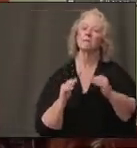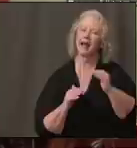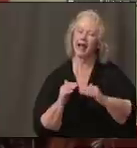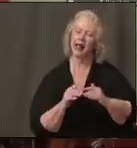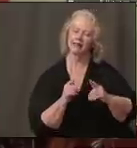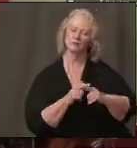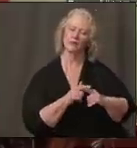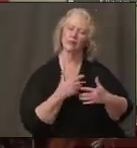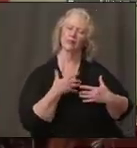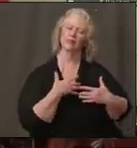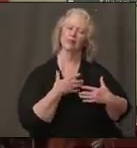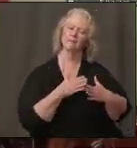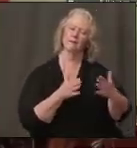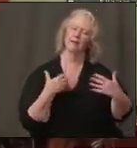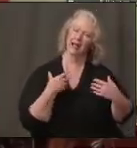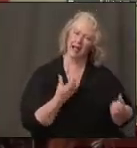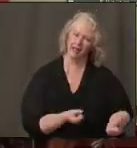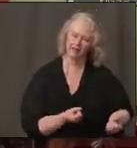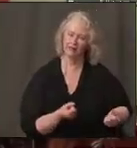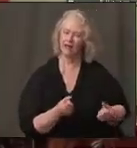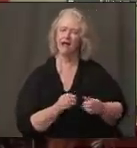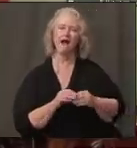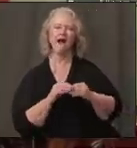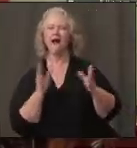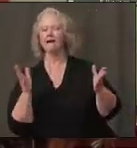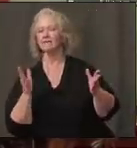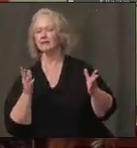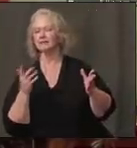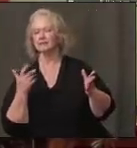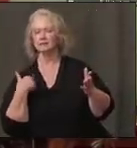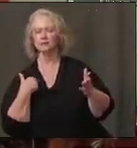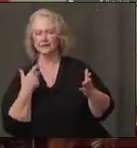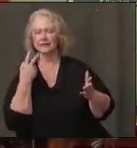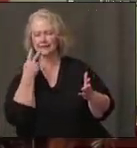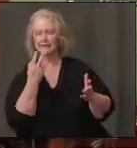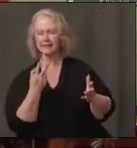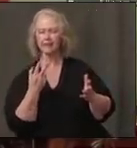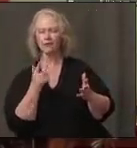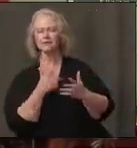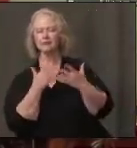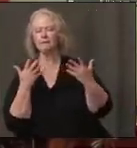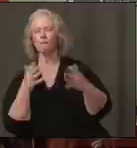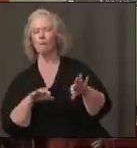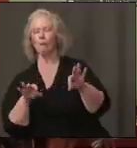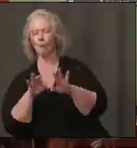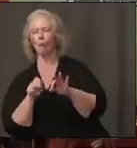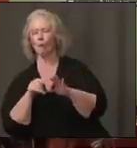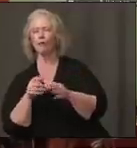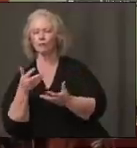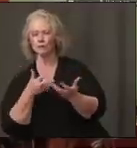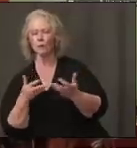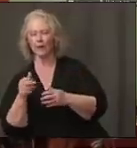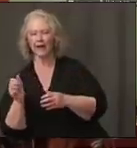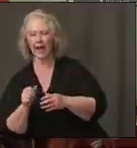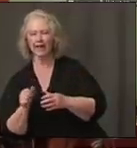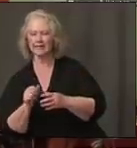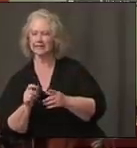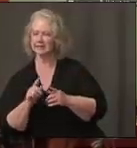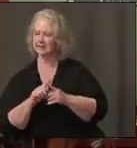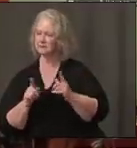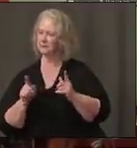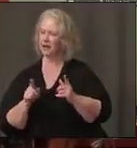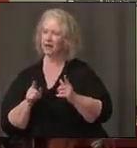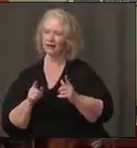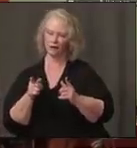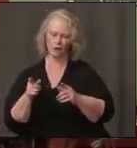to make that kind of judgment. Obviously, there's a ton of data on the values of socialization, but as far as the work you were doing for the